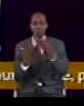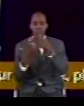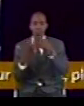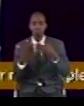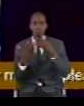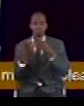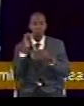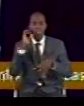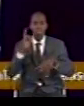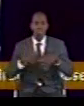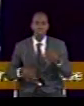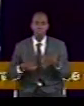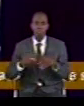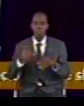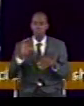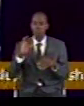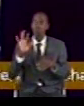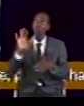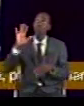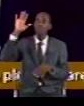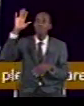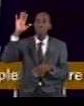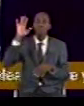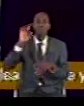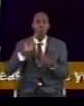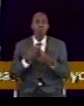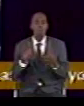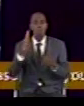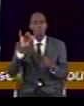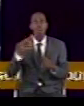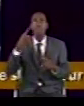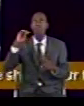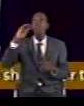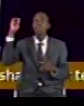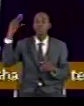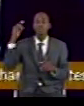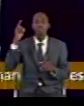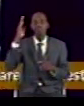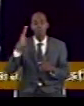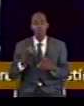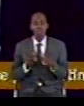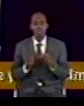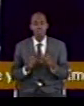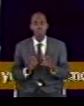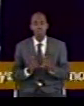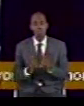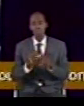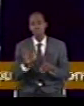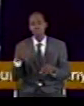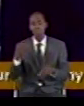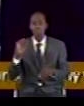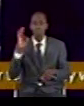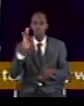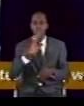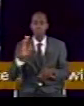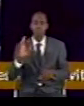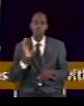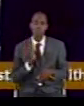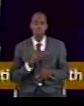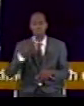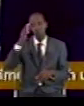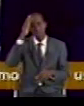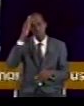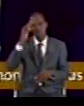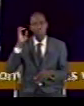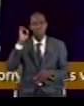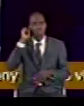raise it up. But by the grace of God, during the ministration of our GS, as I raised my hand, I folded my hand, I say, God,